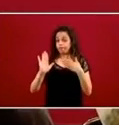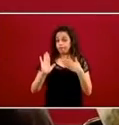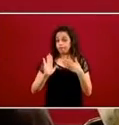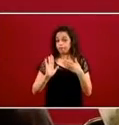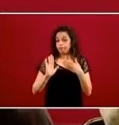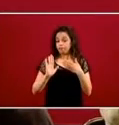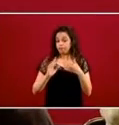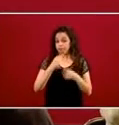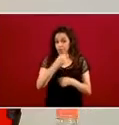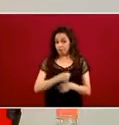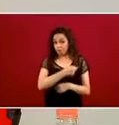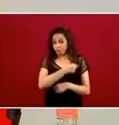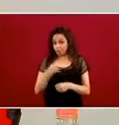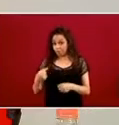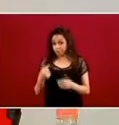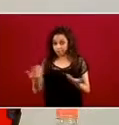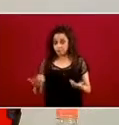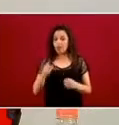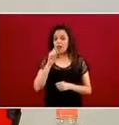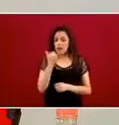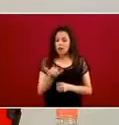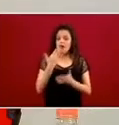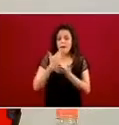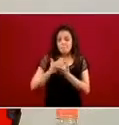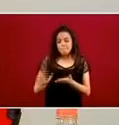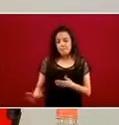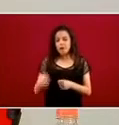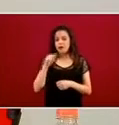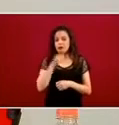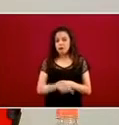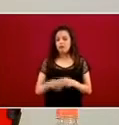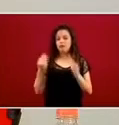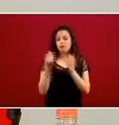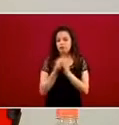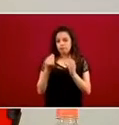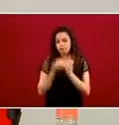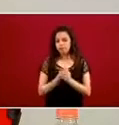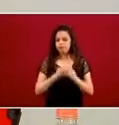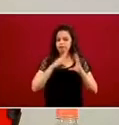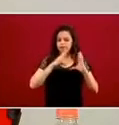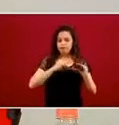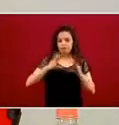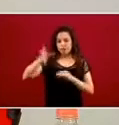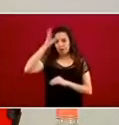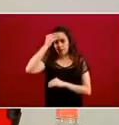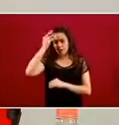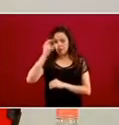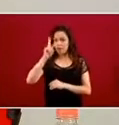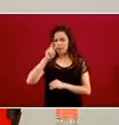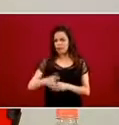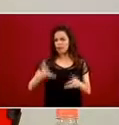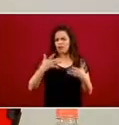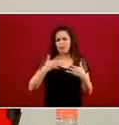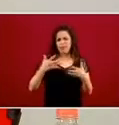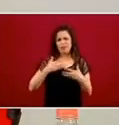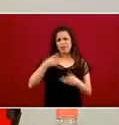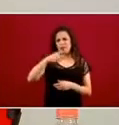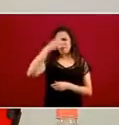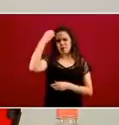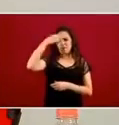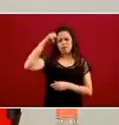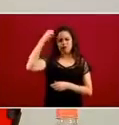but also it is very important to emphasize the training programs that we will be implementing. We really